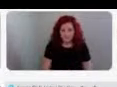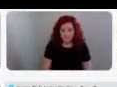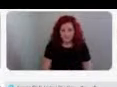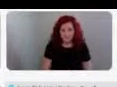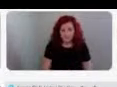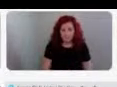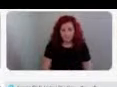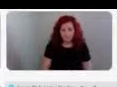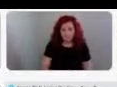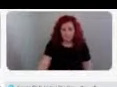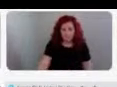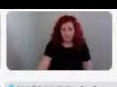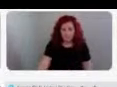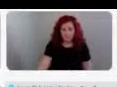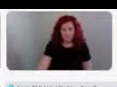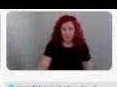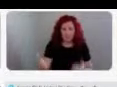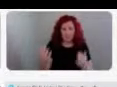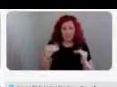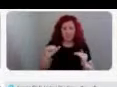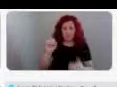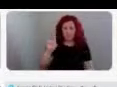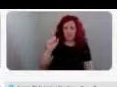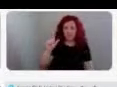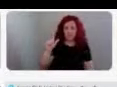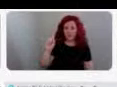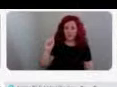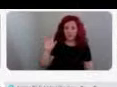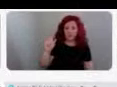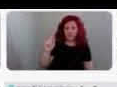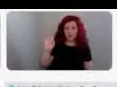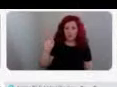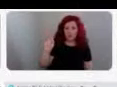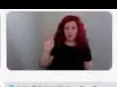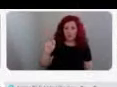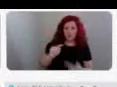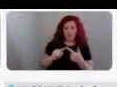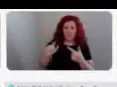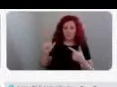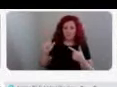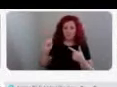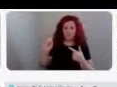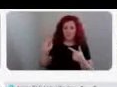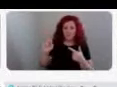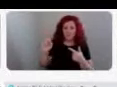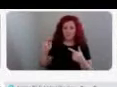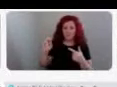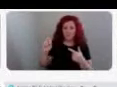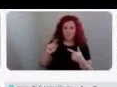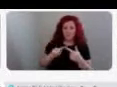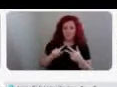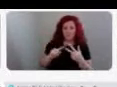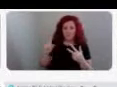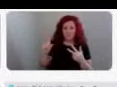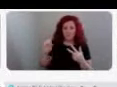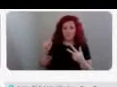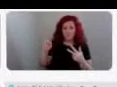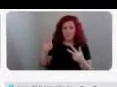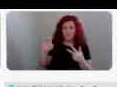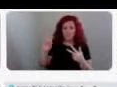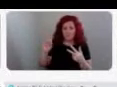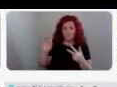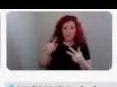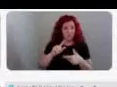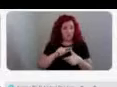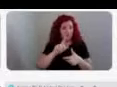the next speaker will be carol excuse me allison jones and then uh leslie cohn carol